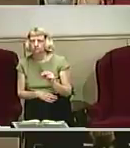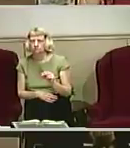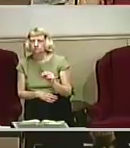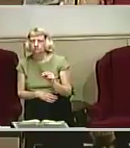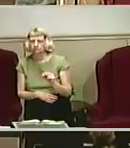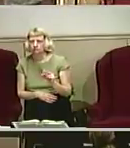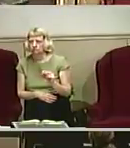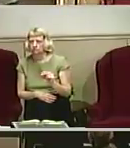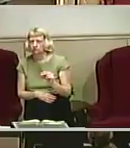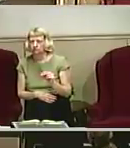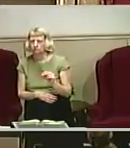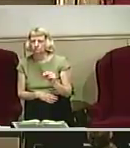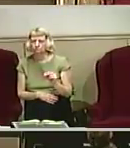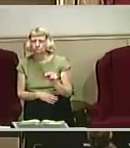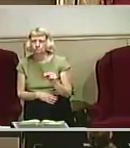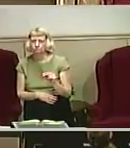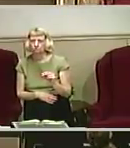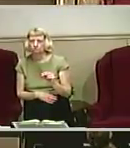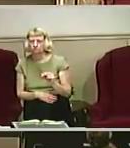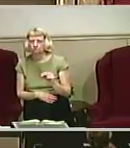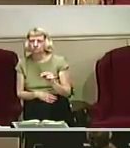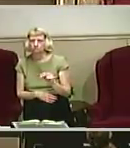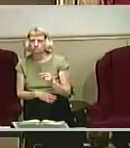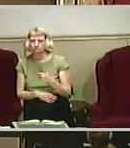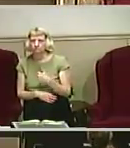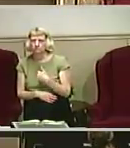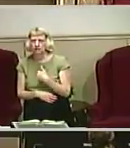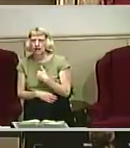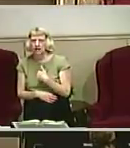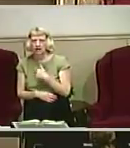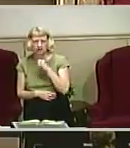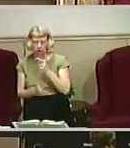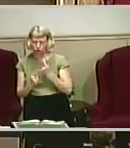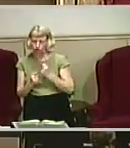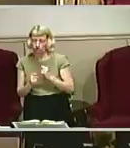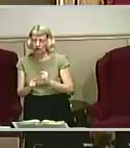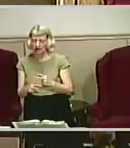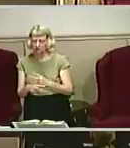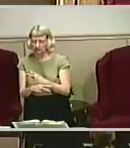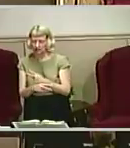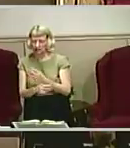No, it's not. I don't even want to try that stuff.